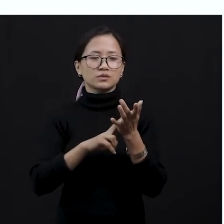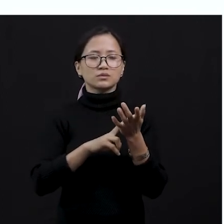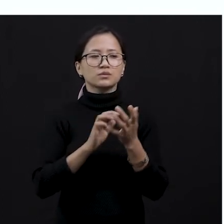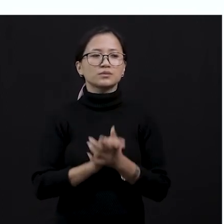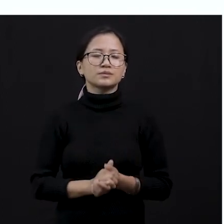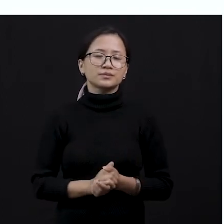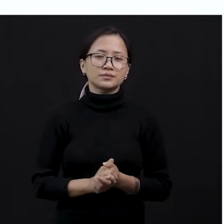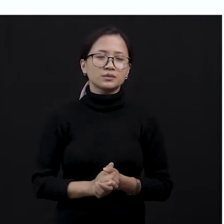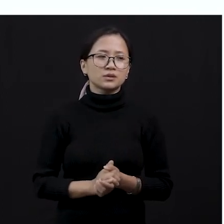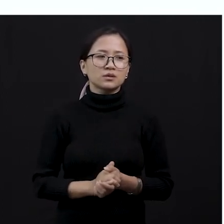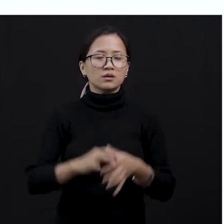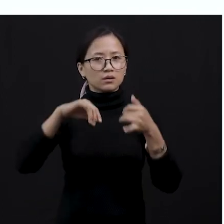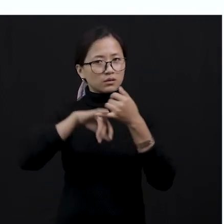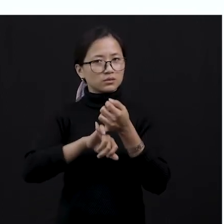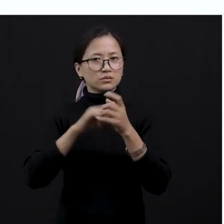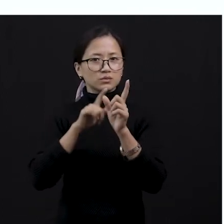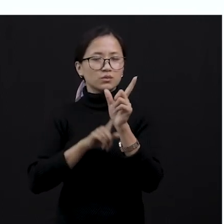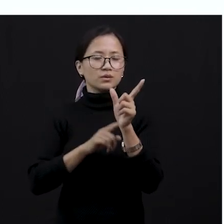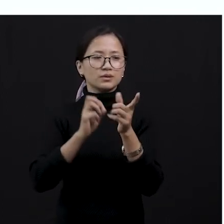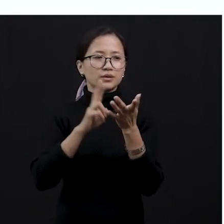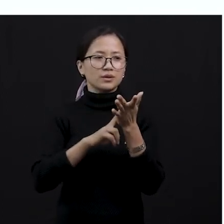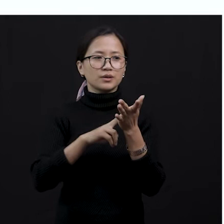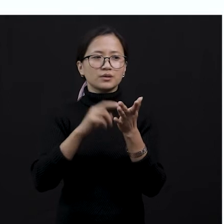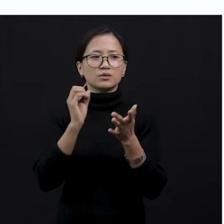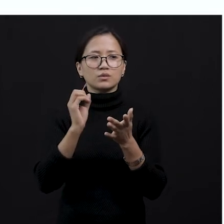now synonyms, let's all spell firstly